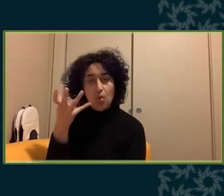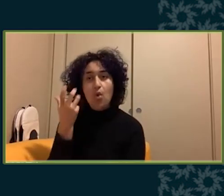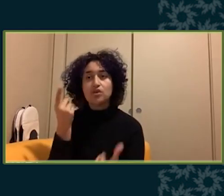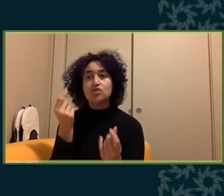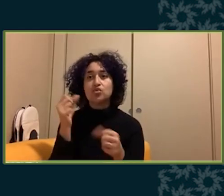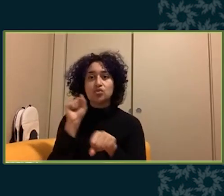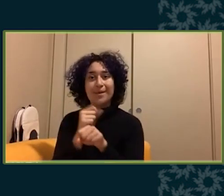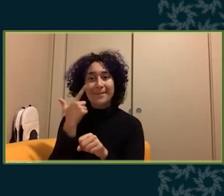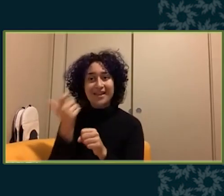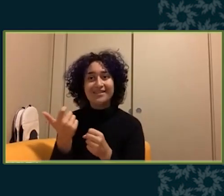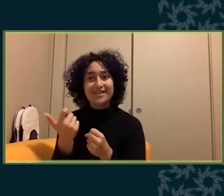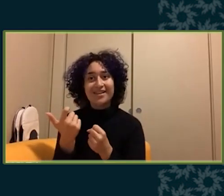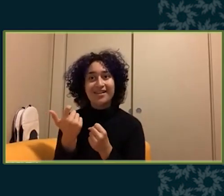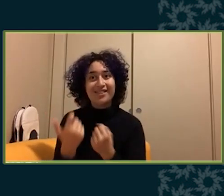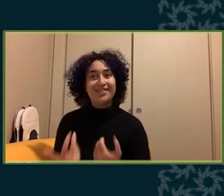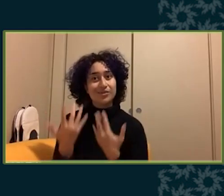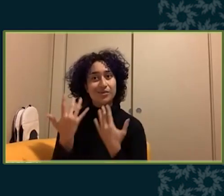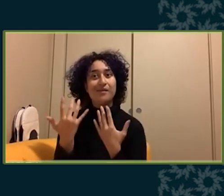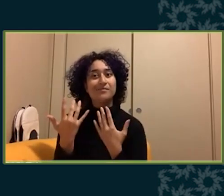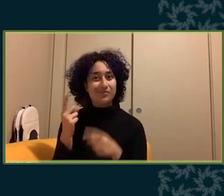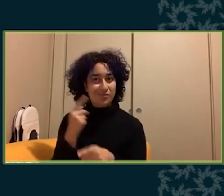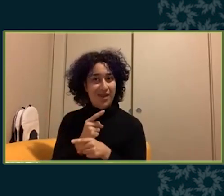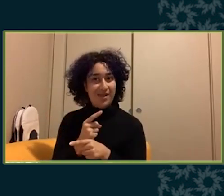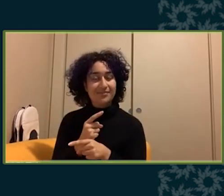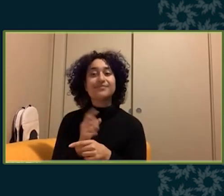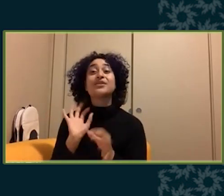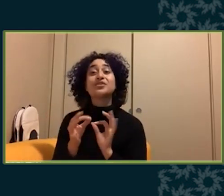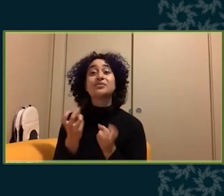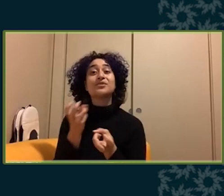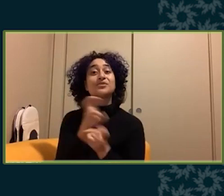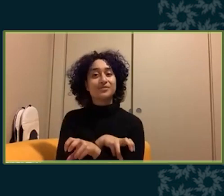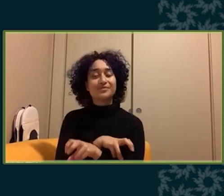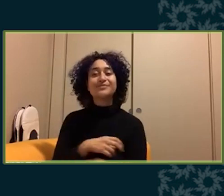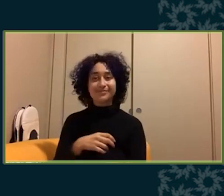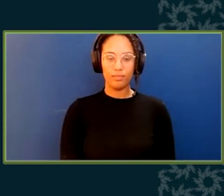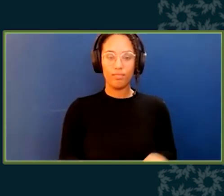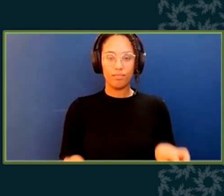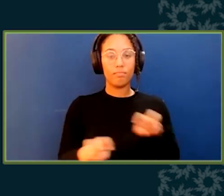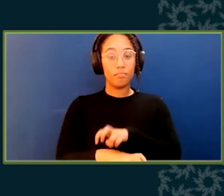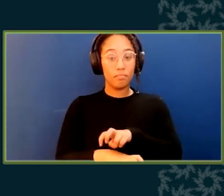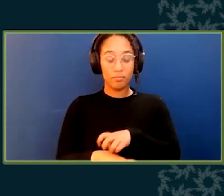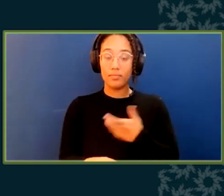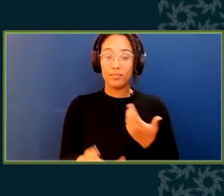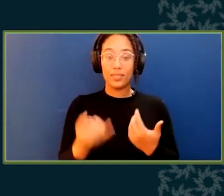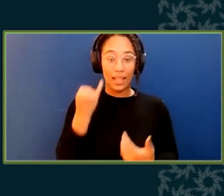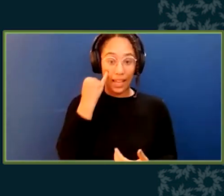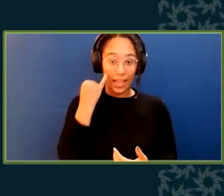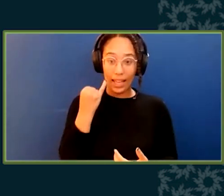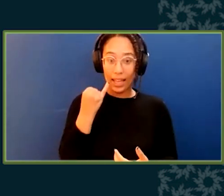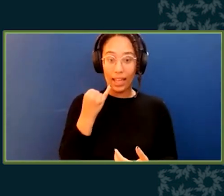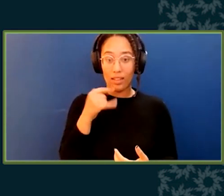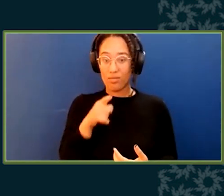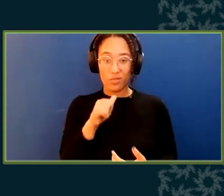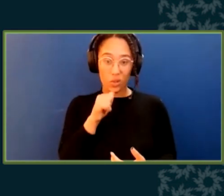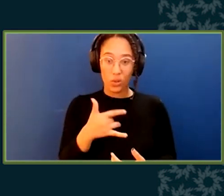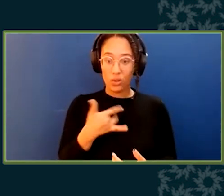it lights you up, right? And if you don't, then go pursue other work. And there is always a way to